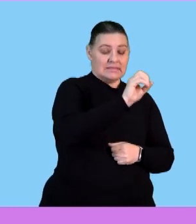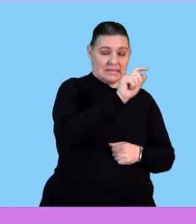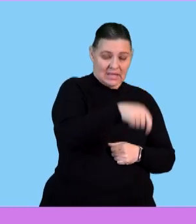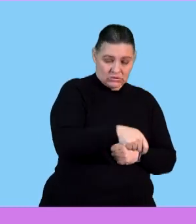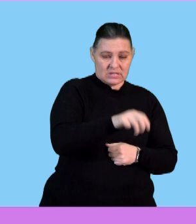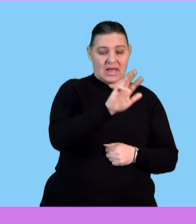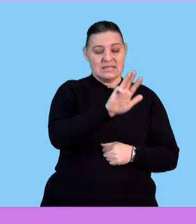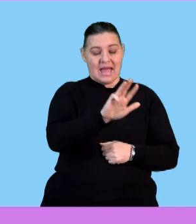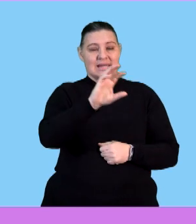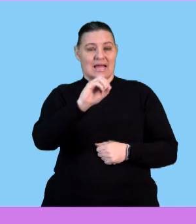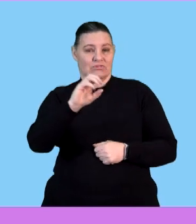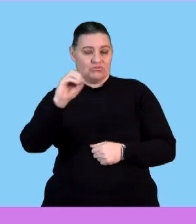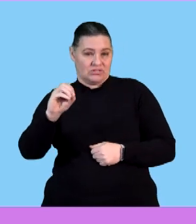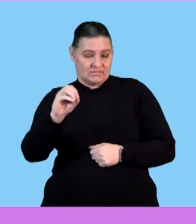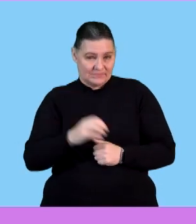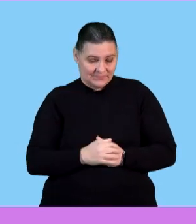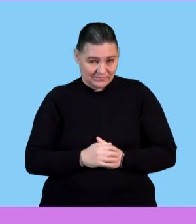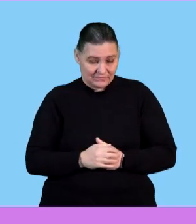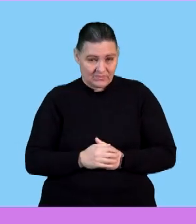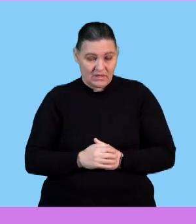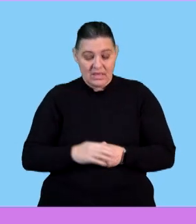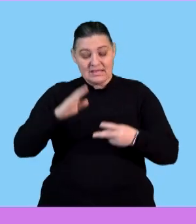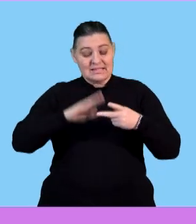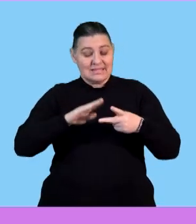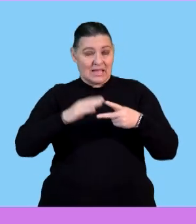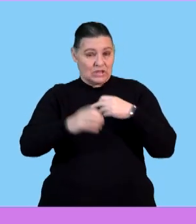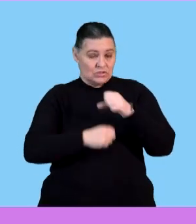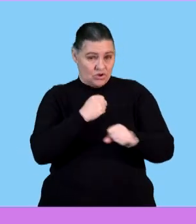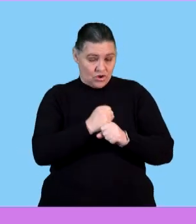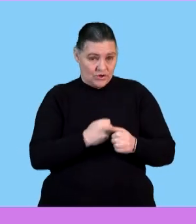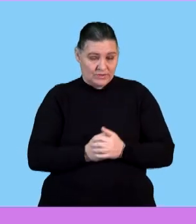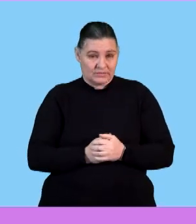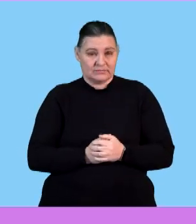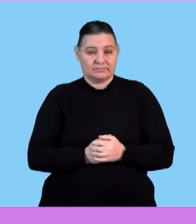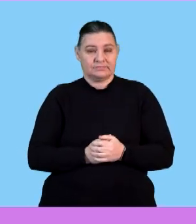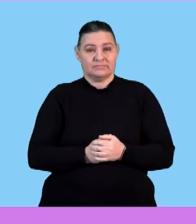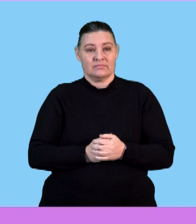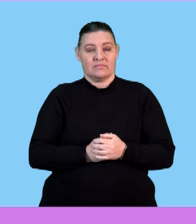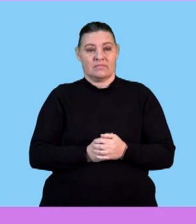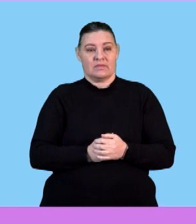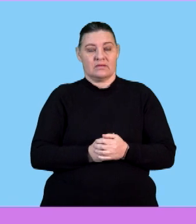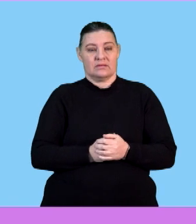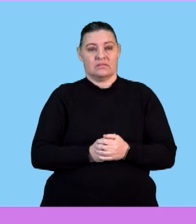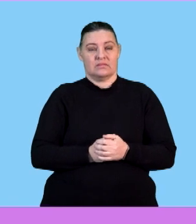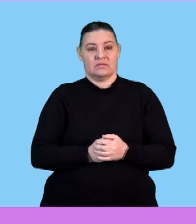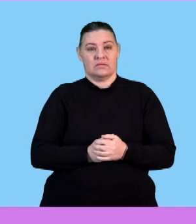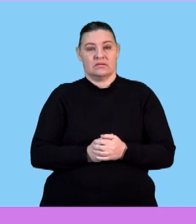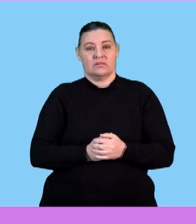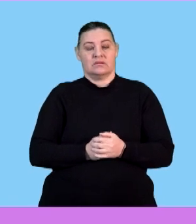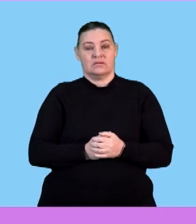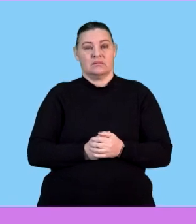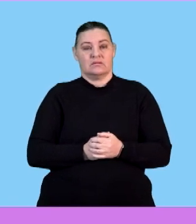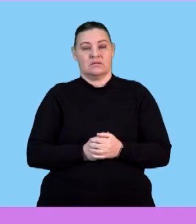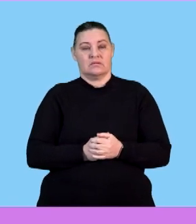20,900 Rand. Nice. Let's go to year 2 of 4. So for year